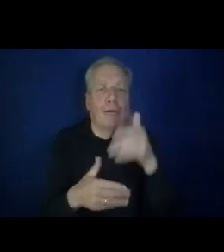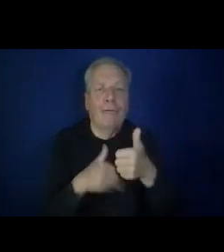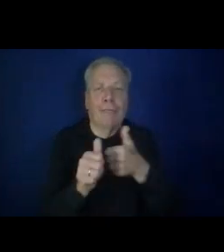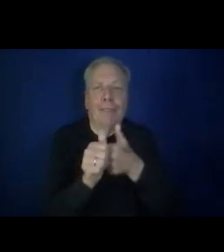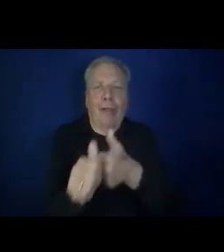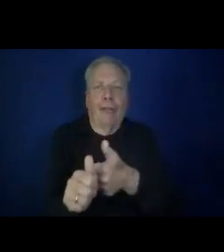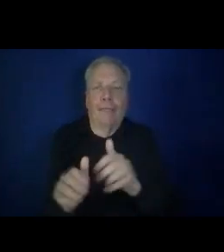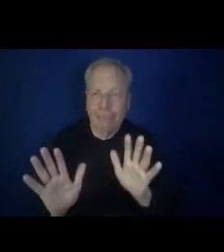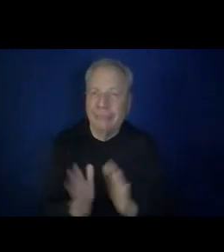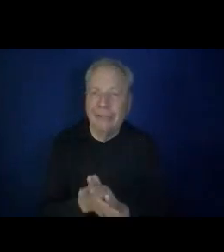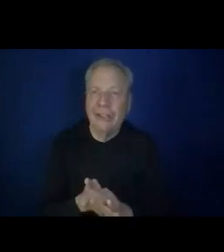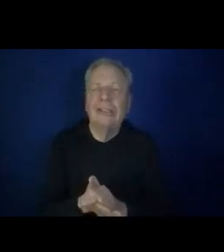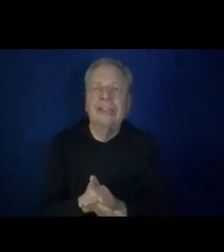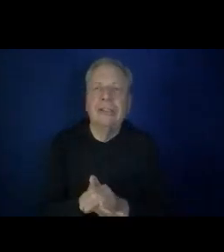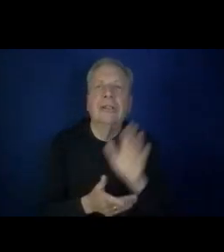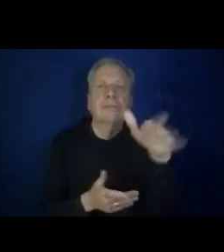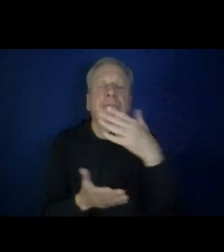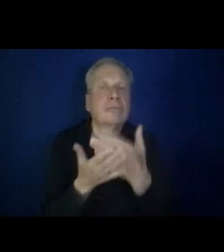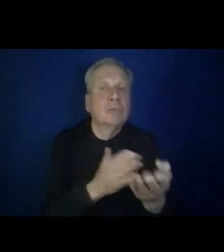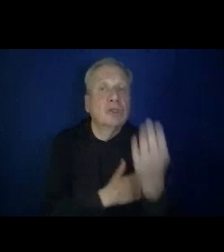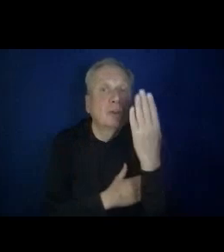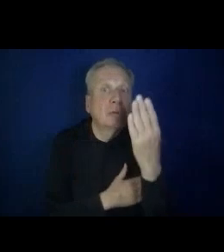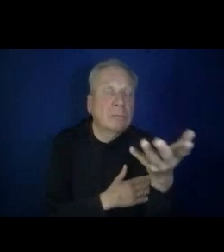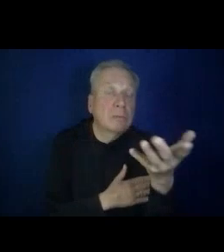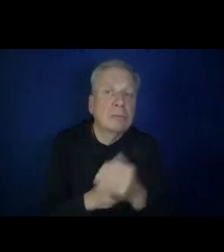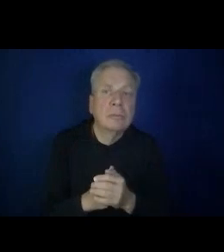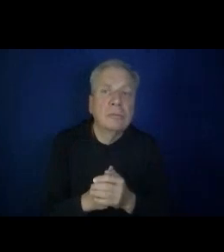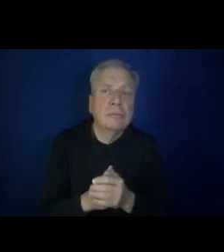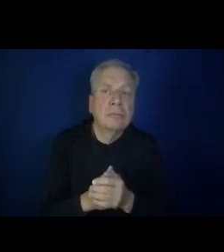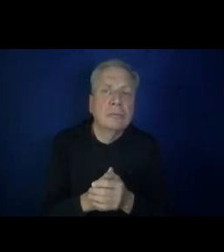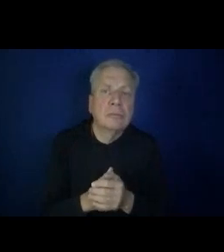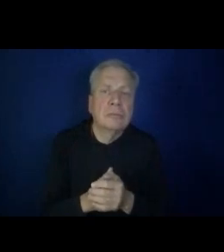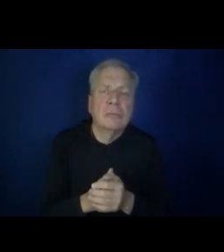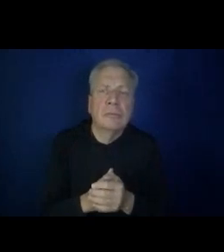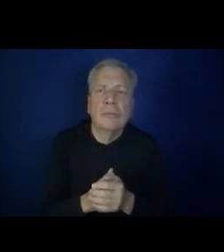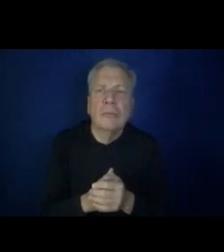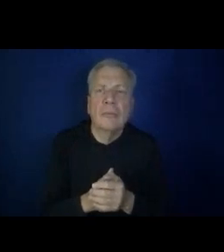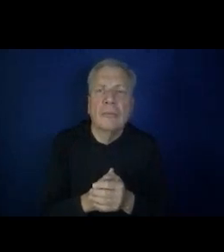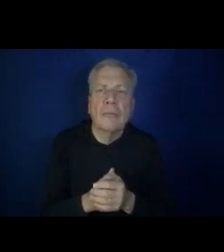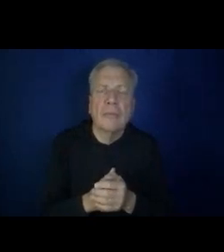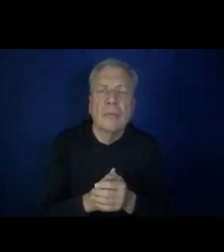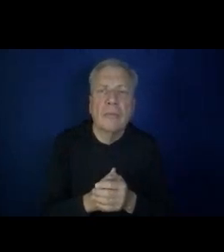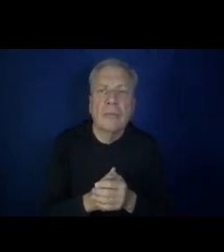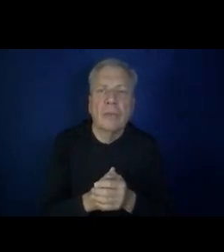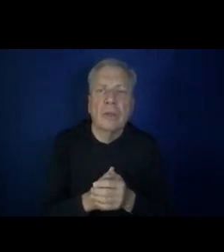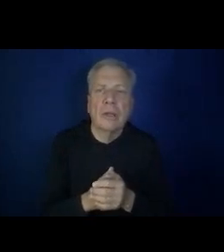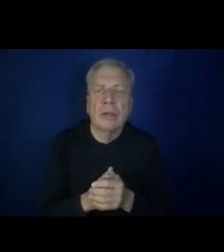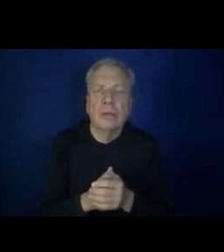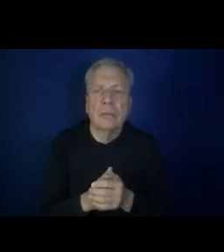Morning. Morning. What history of Yellowstone?